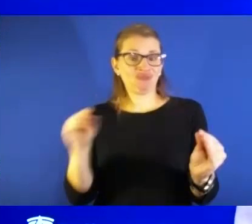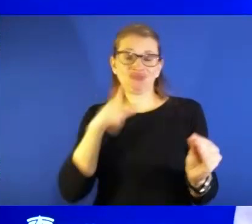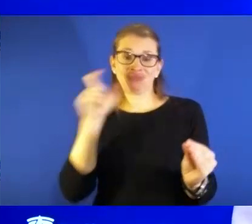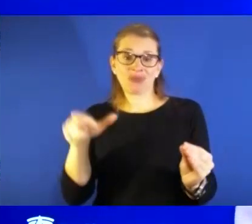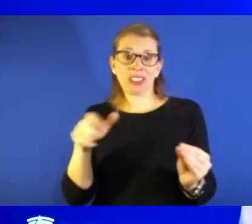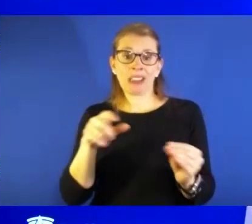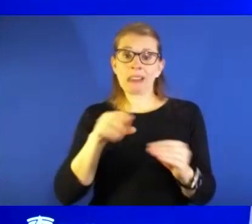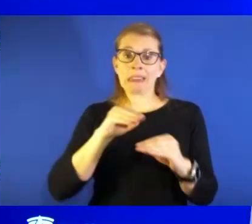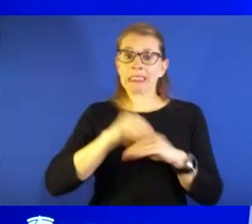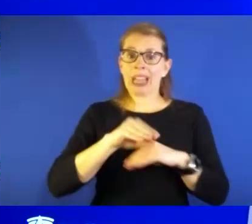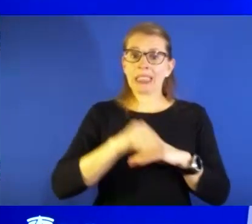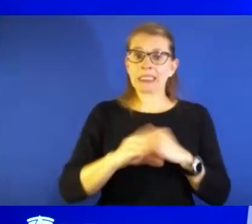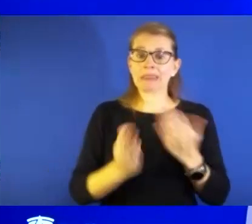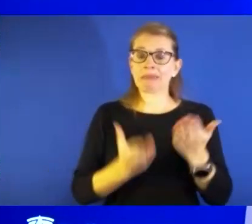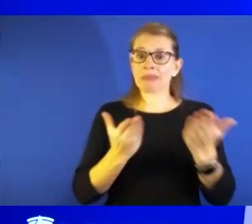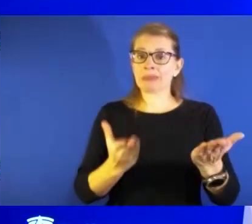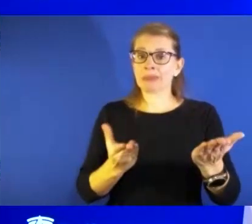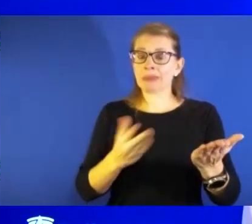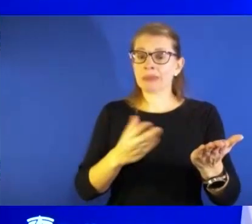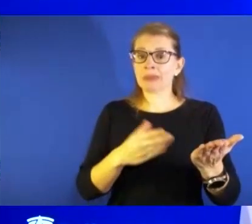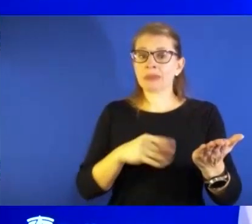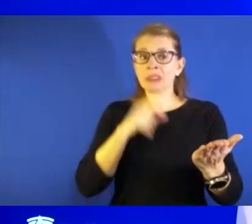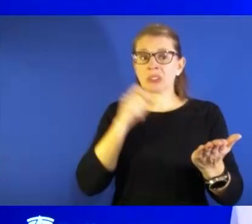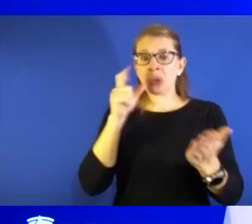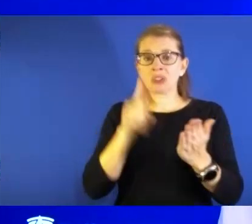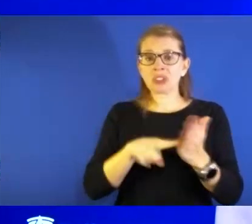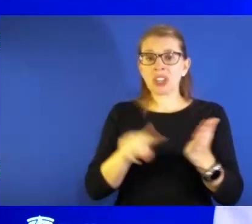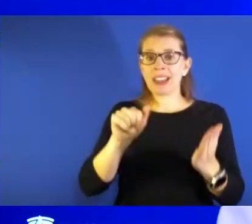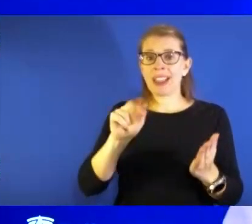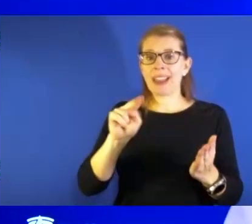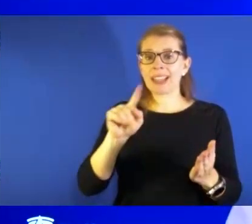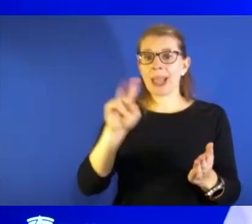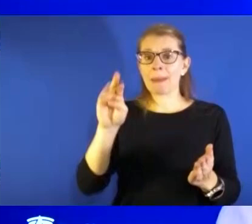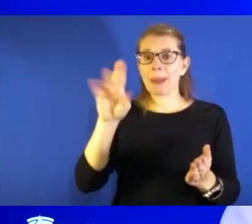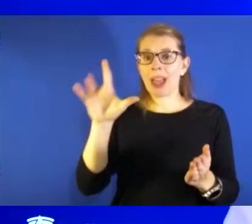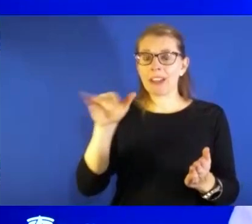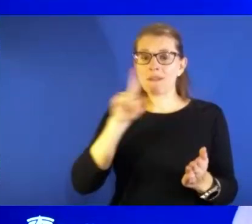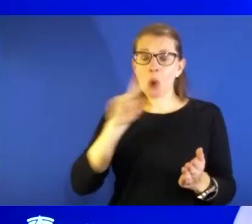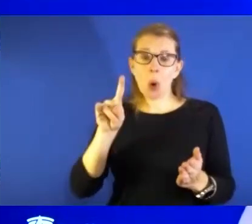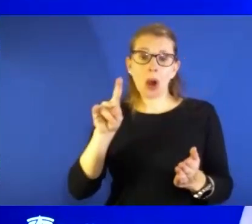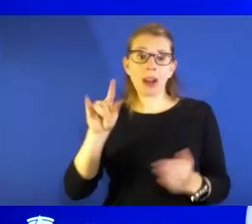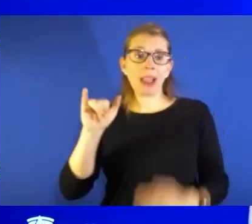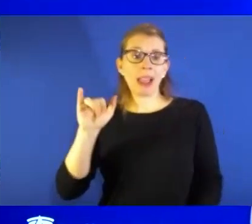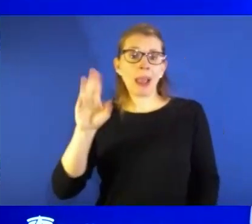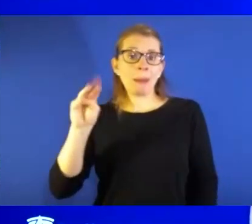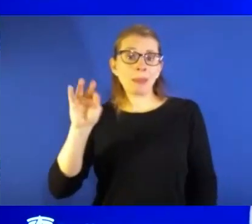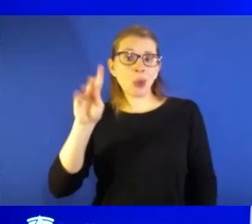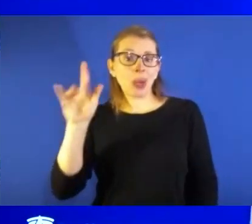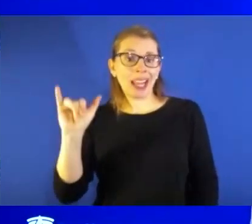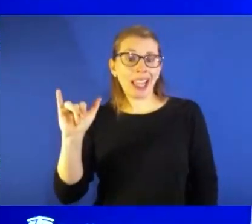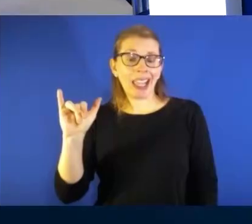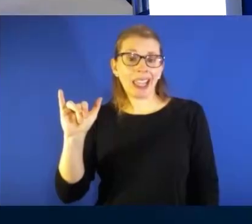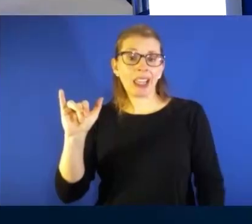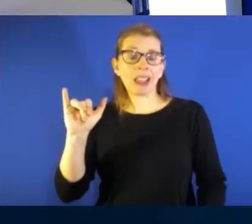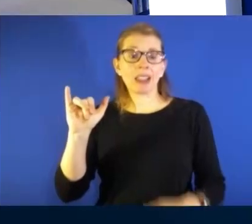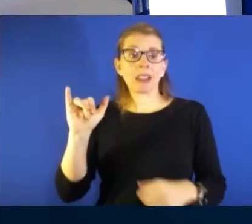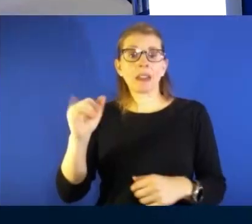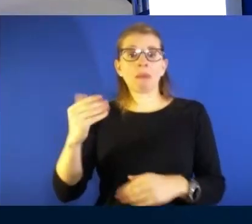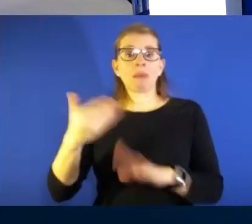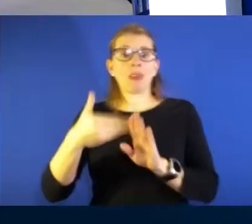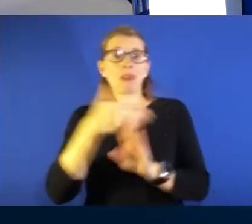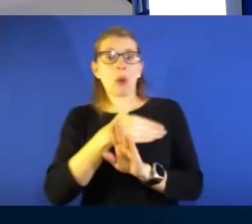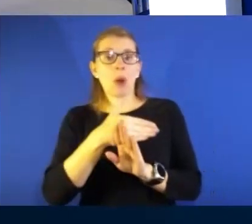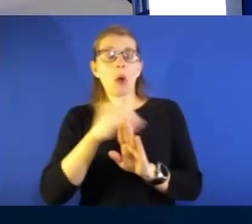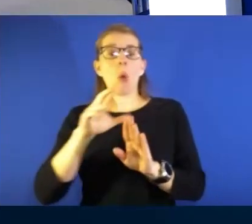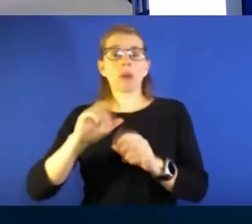checking antibodies either for past infection per se or immunity, or even for immunity after vaccination. Okay, I have a question.